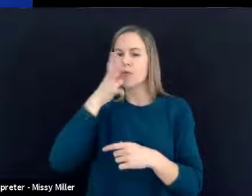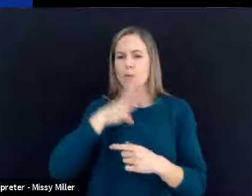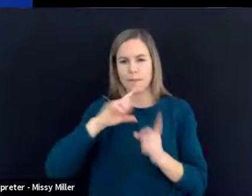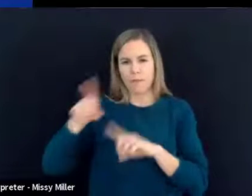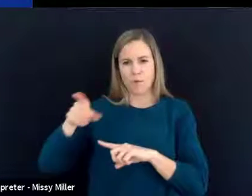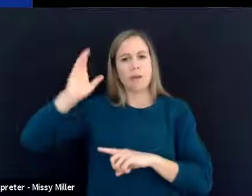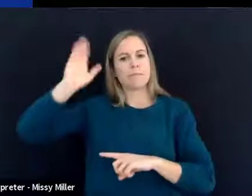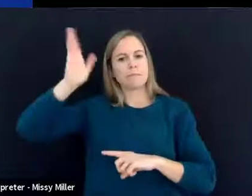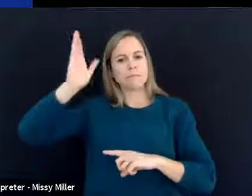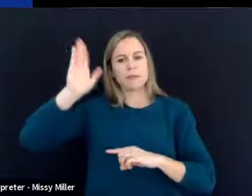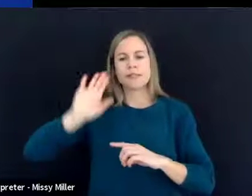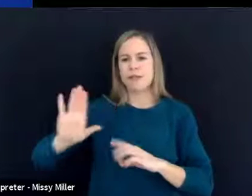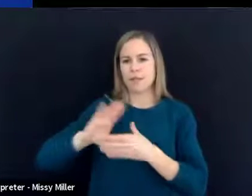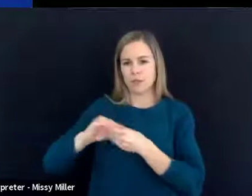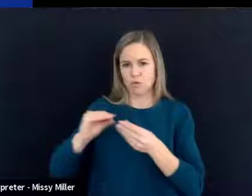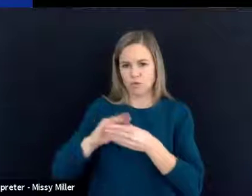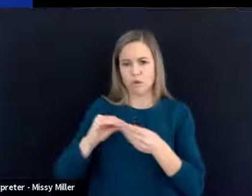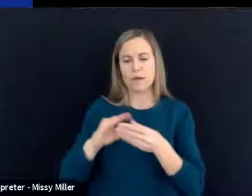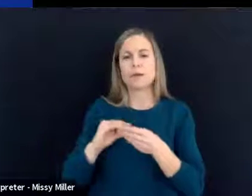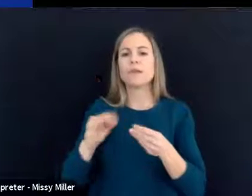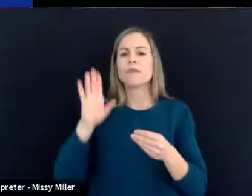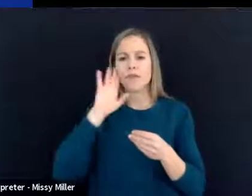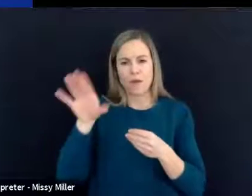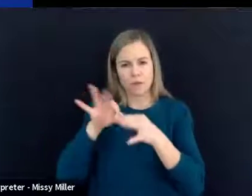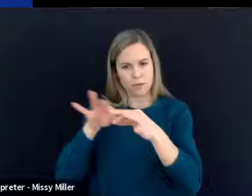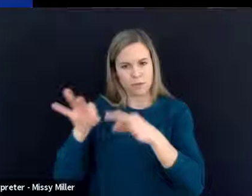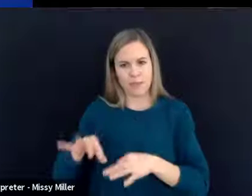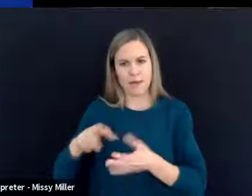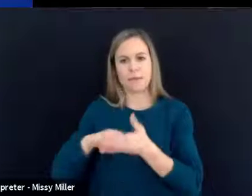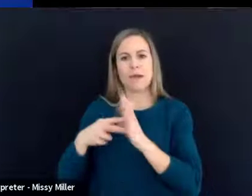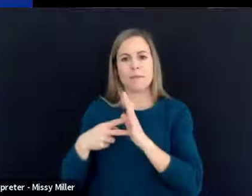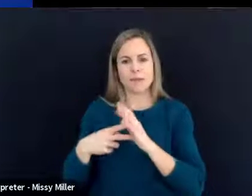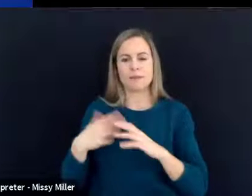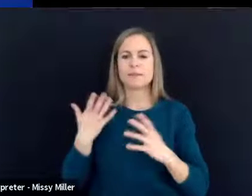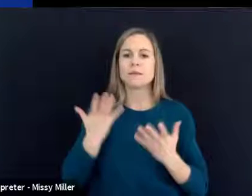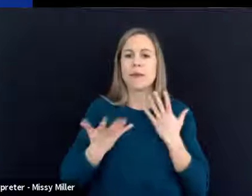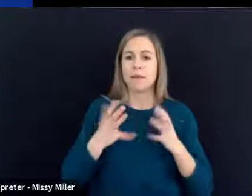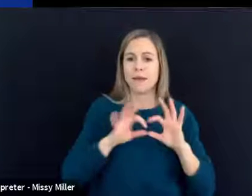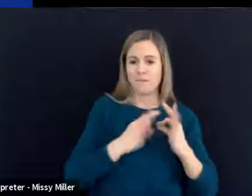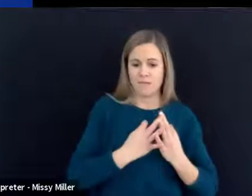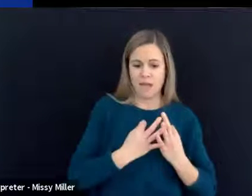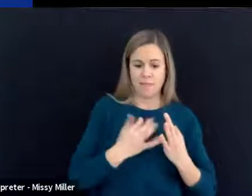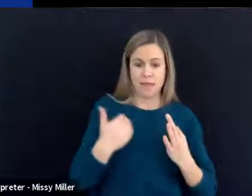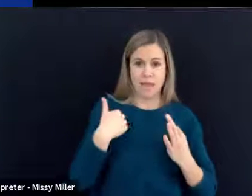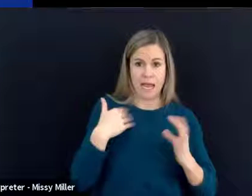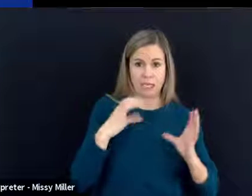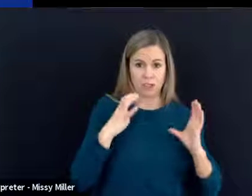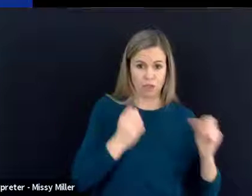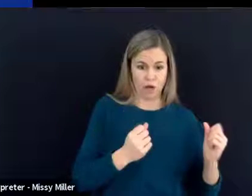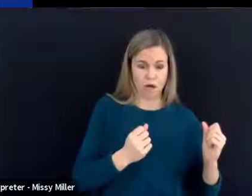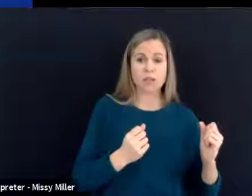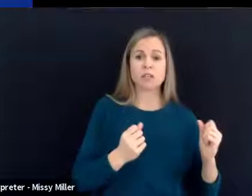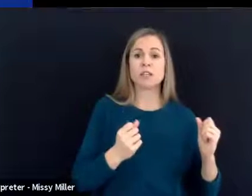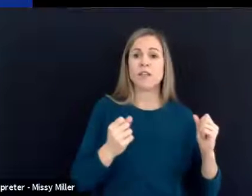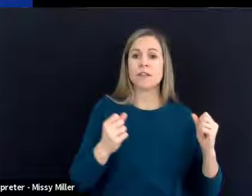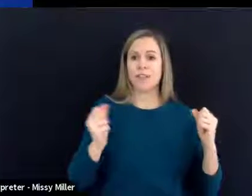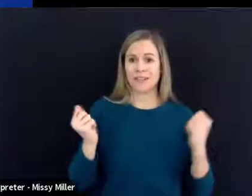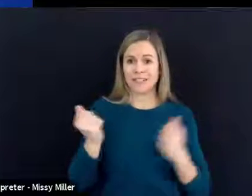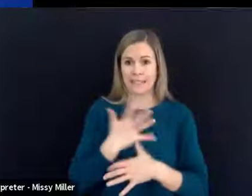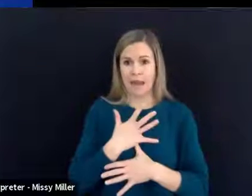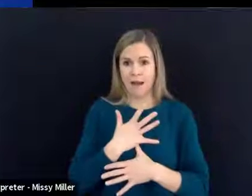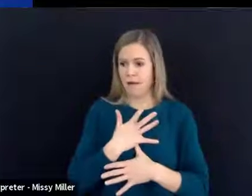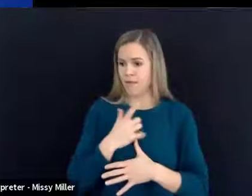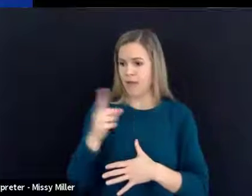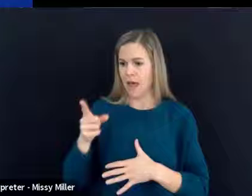Thursday about there is issues with families when they do have a child with CHARGE, being fearful of expanding their